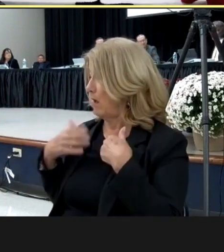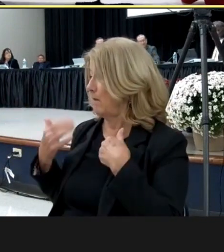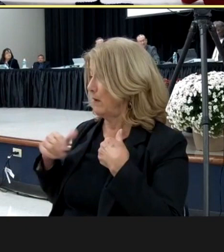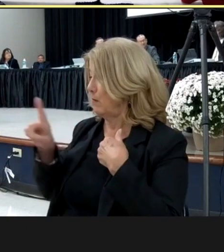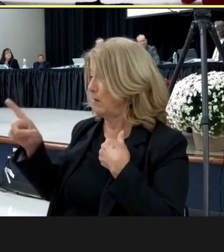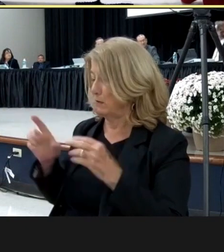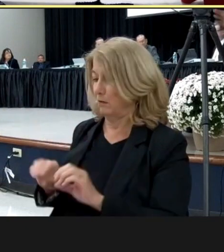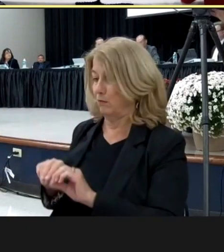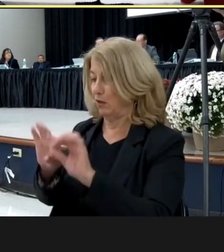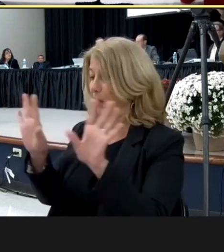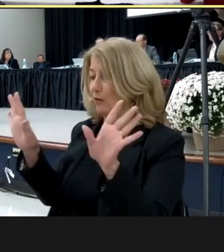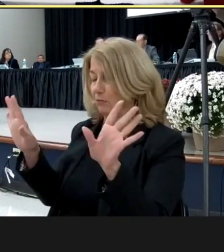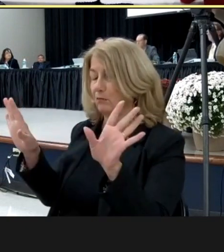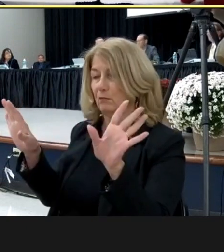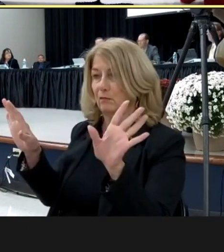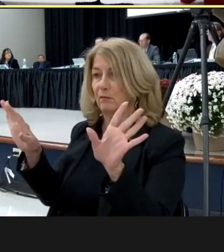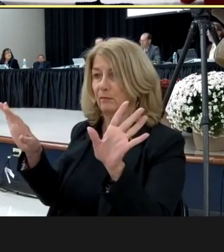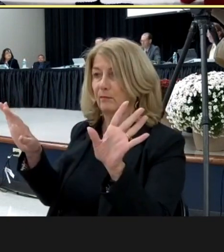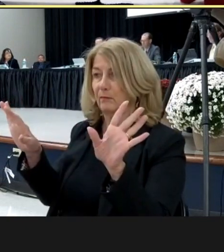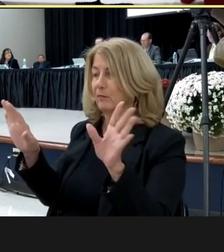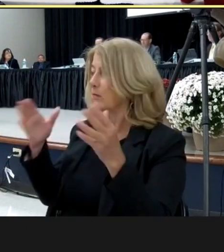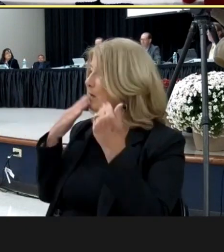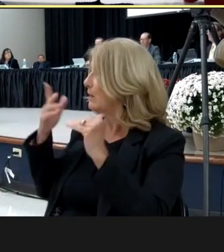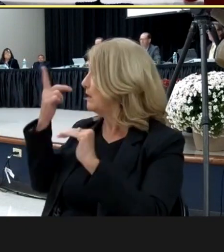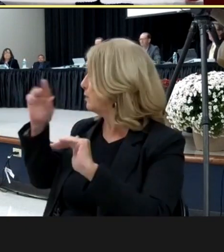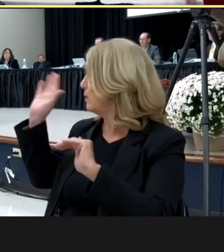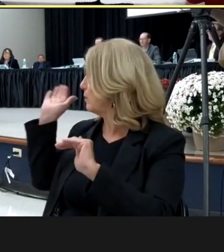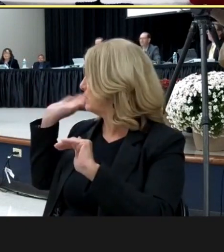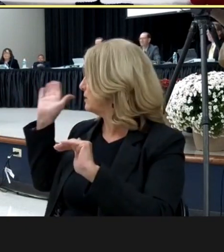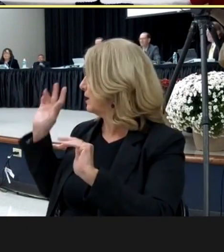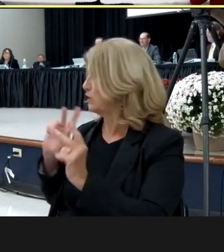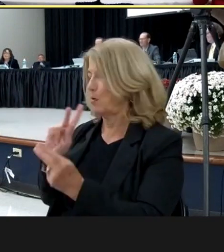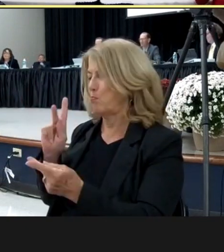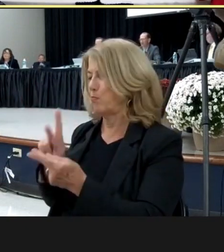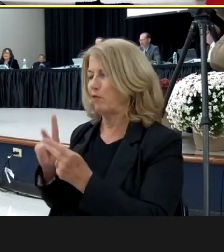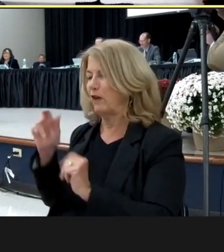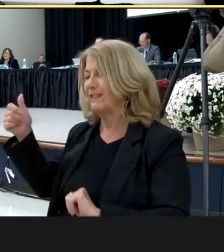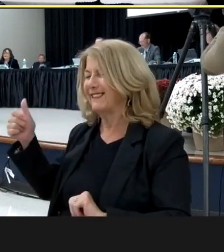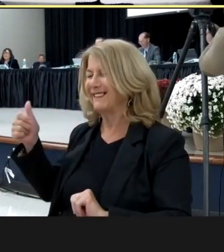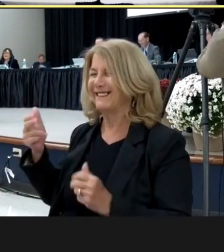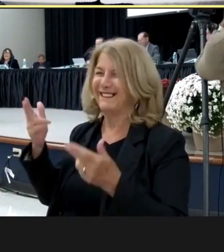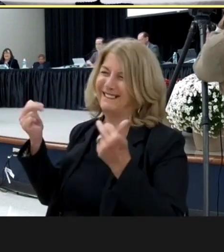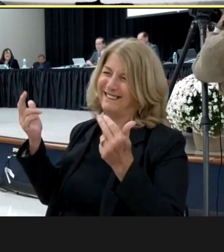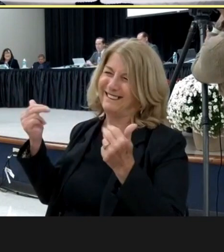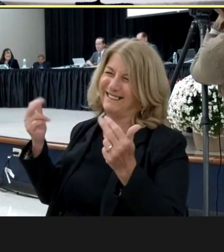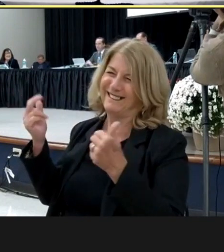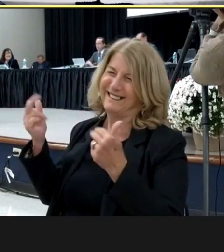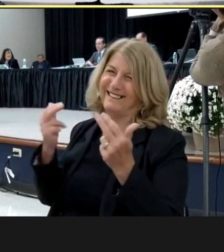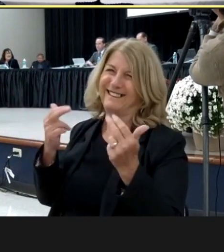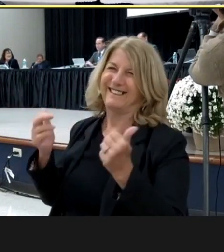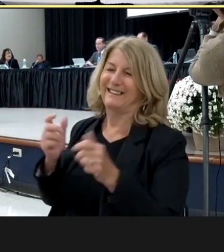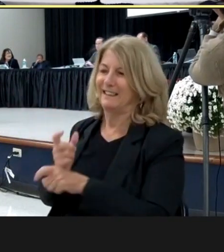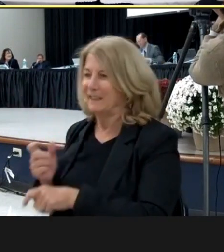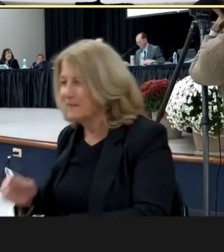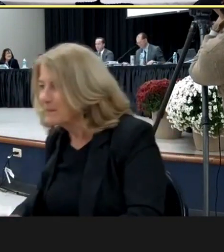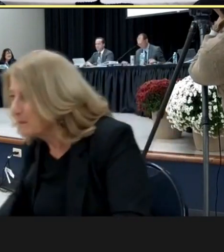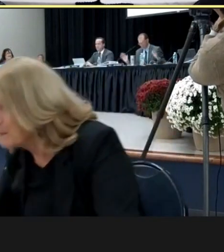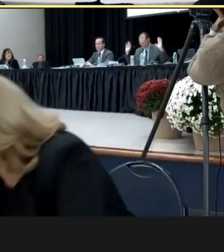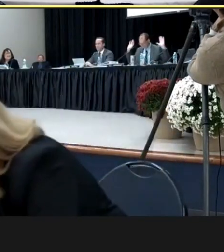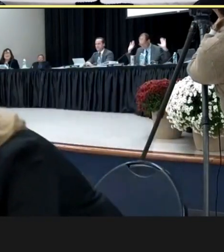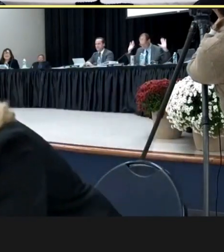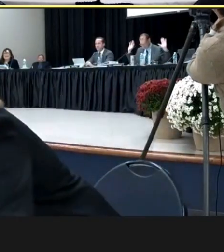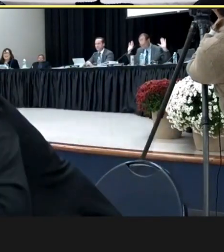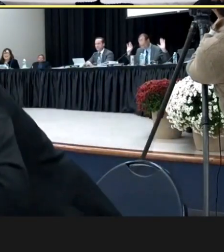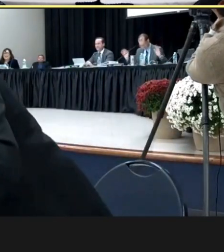clear. Thanks for the presentation. Perfect. Flawless. Best first presentation I've ever seen.